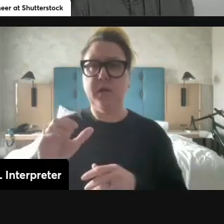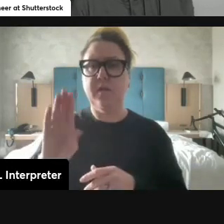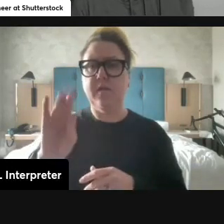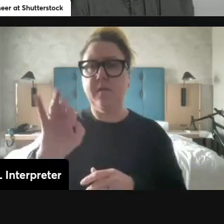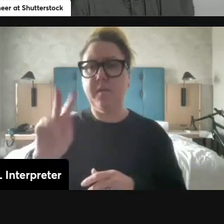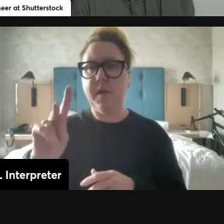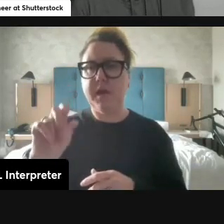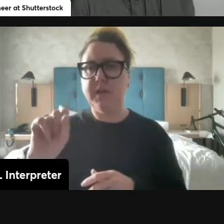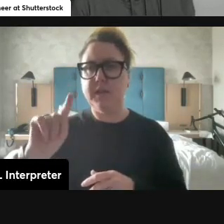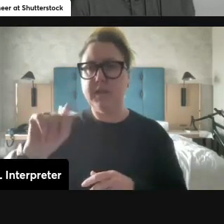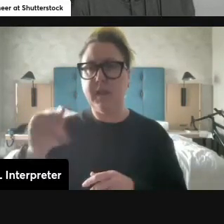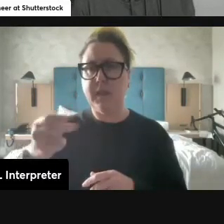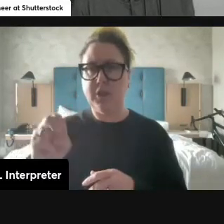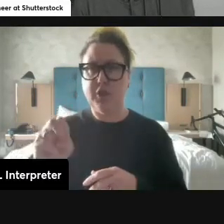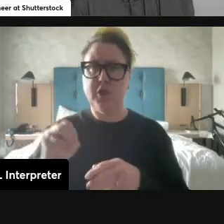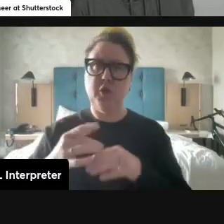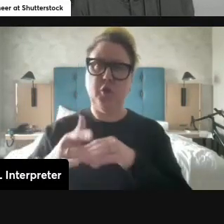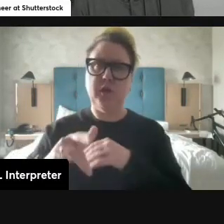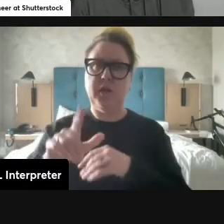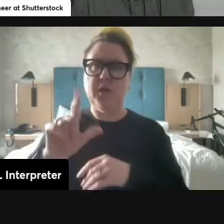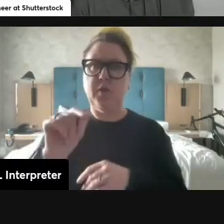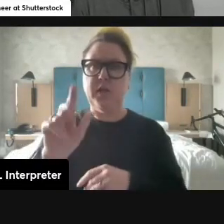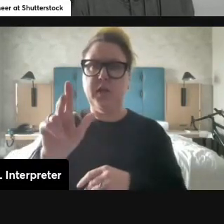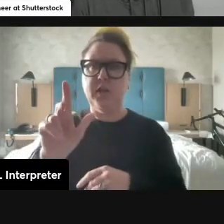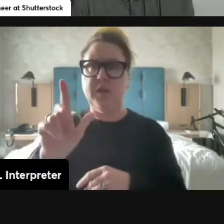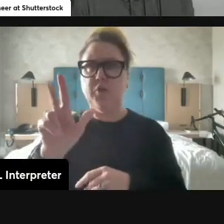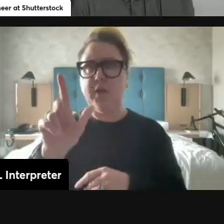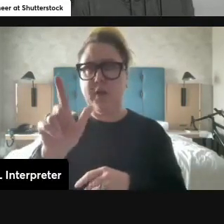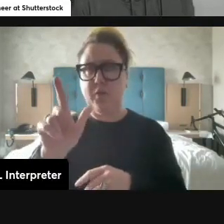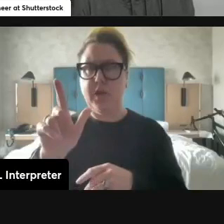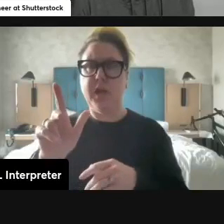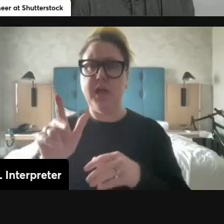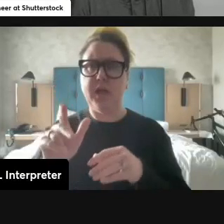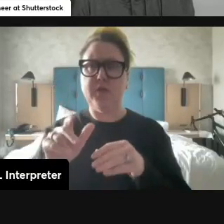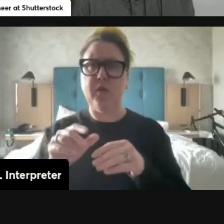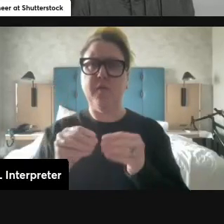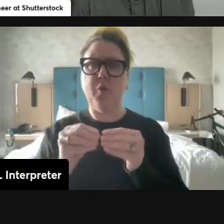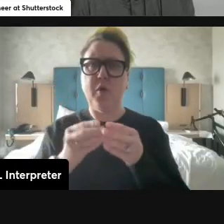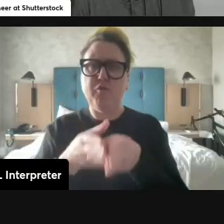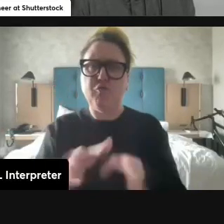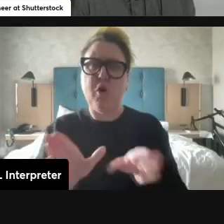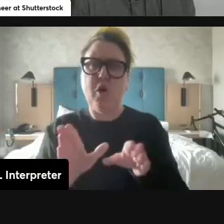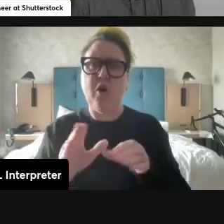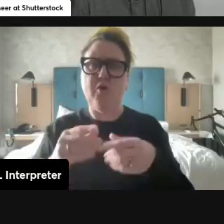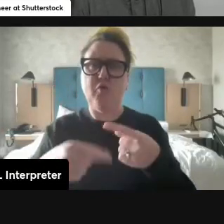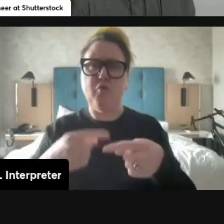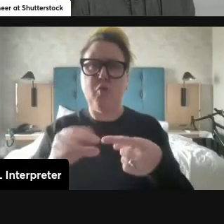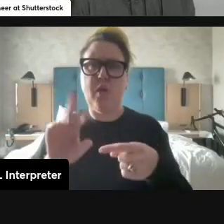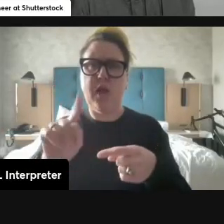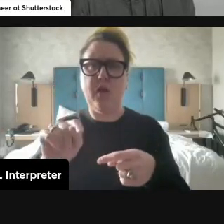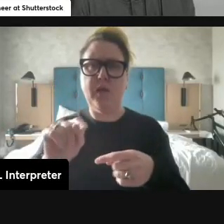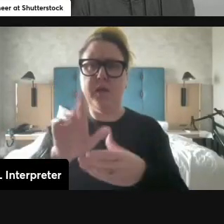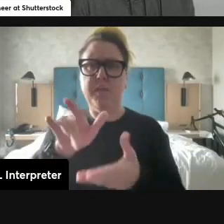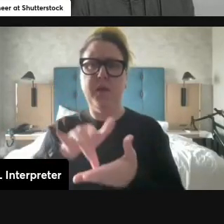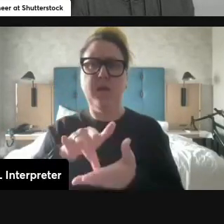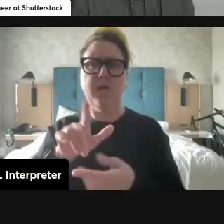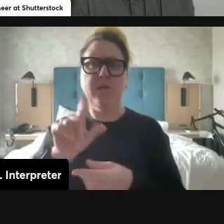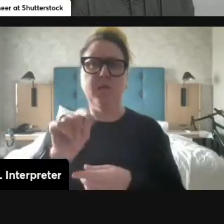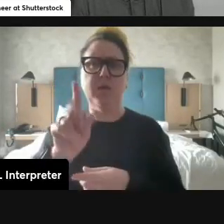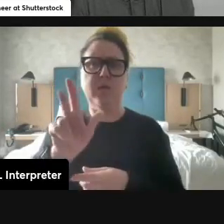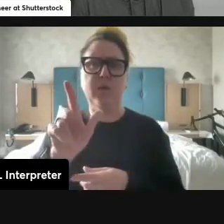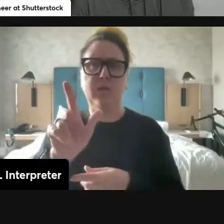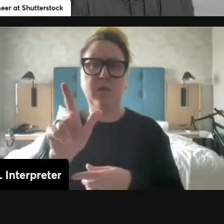2023 and did a more broad rollout middle of 2023. We've had very good